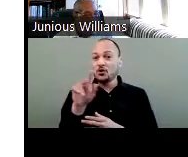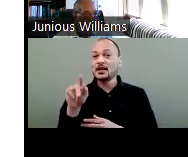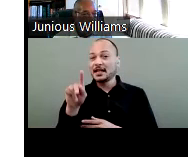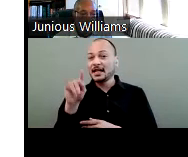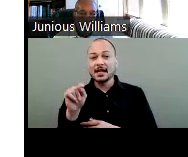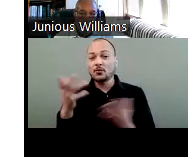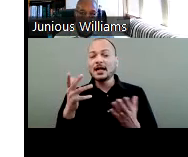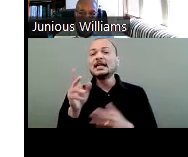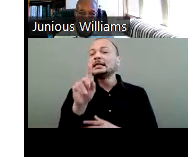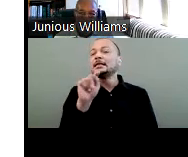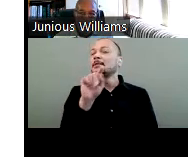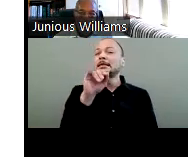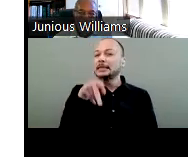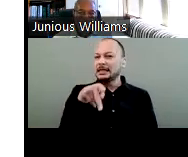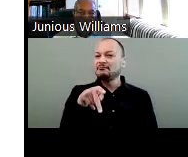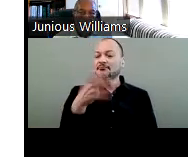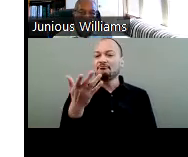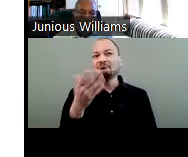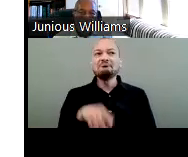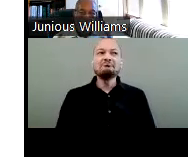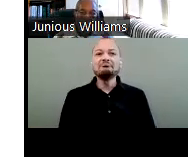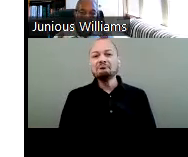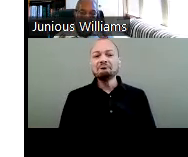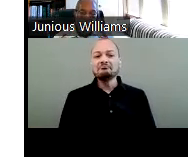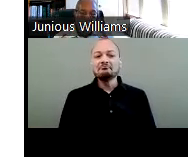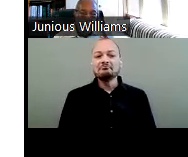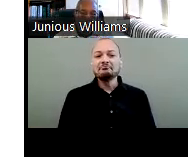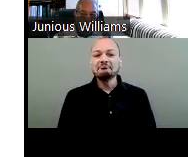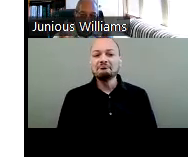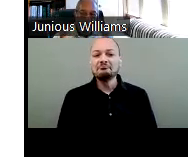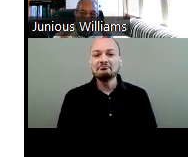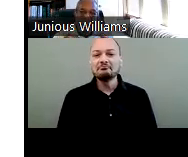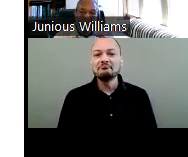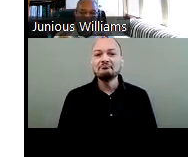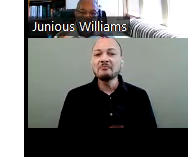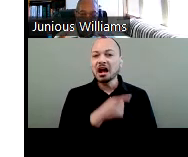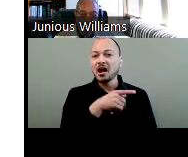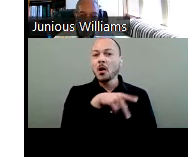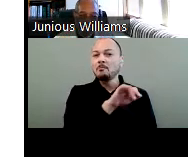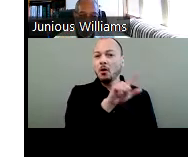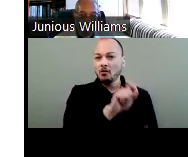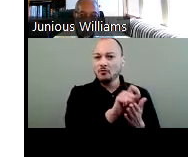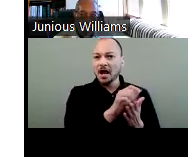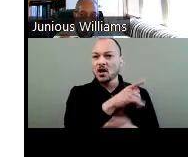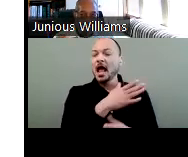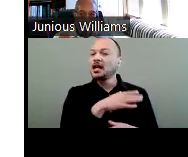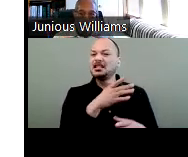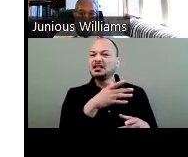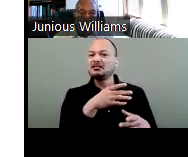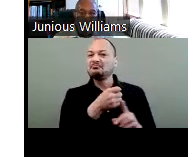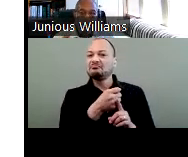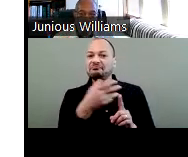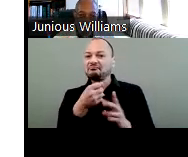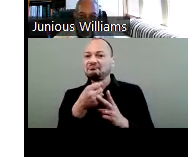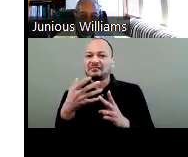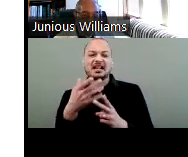tips where Paul has just laid out some things for us to think about. I'm not